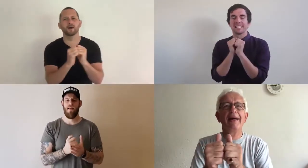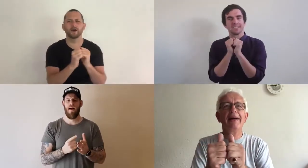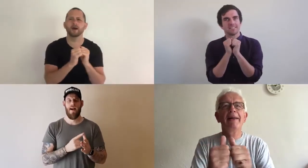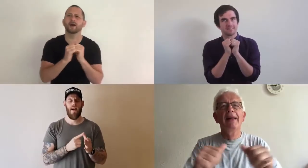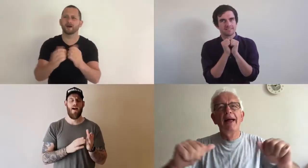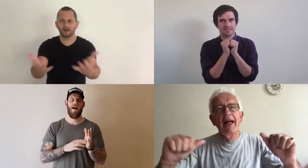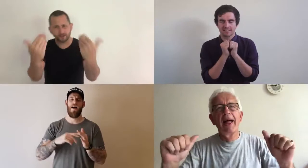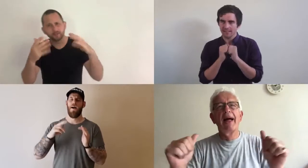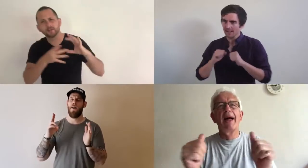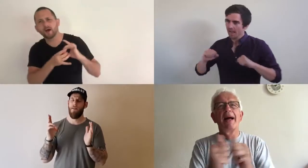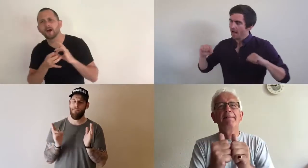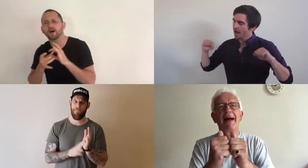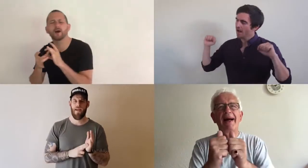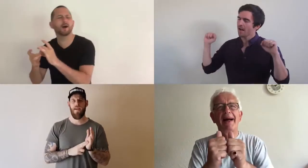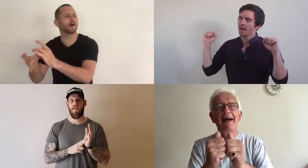Amen.